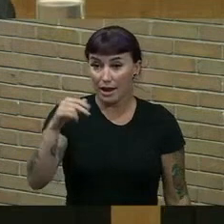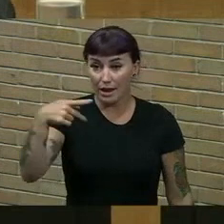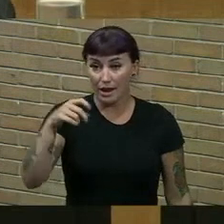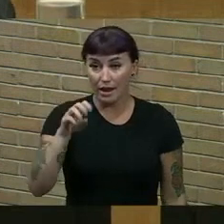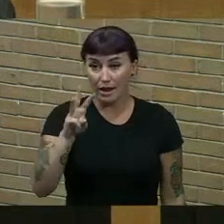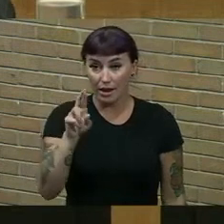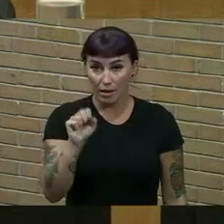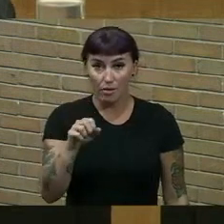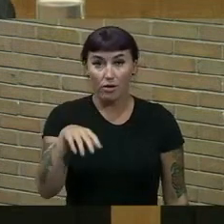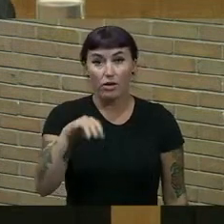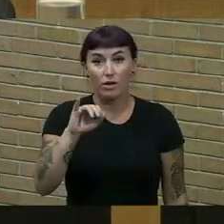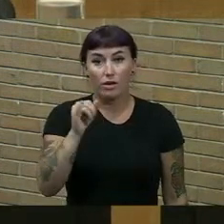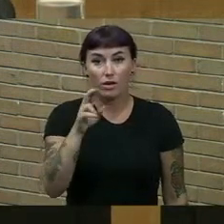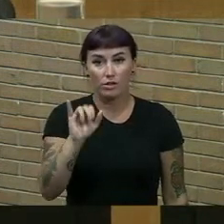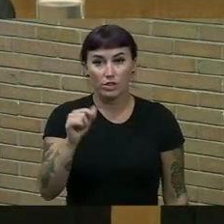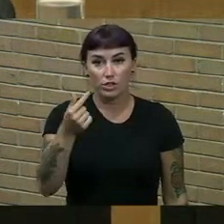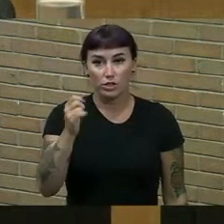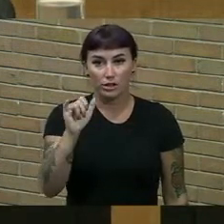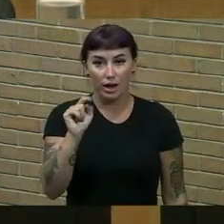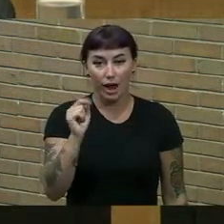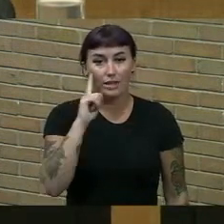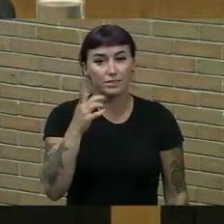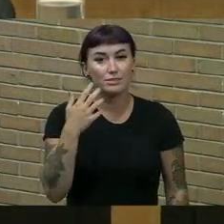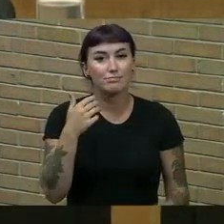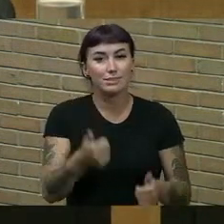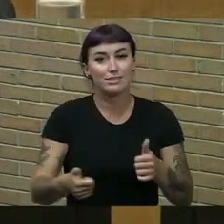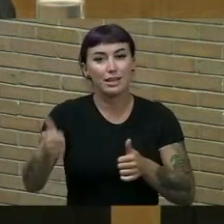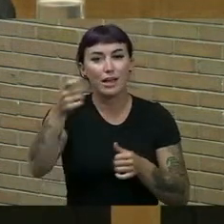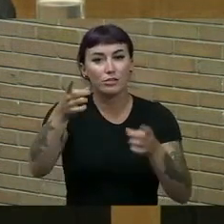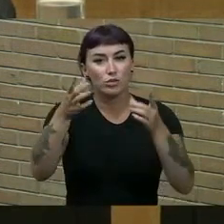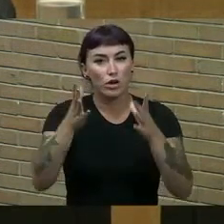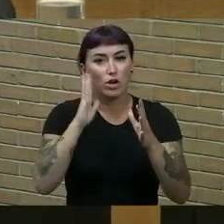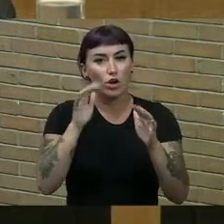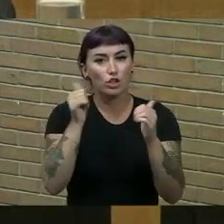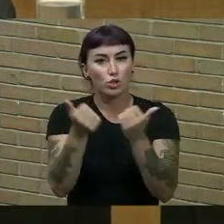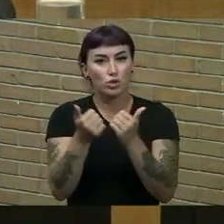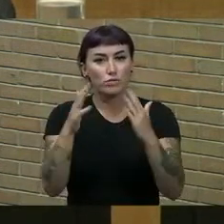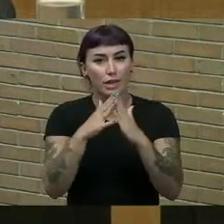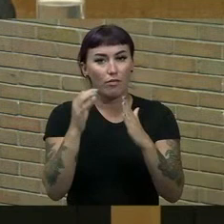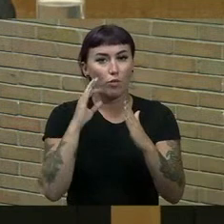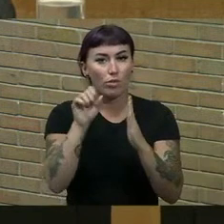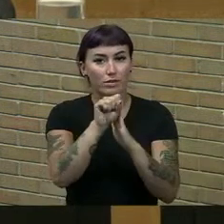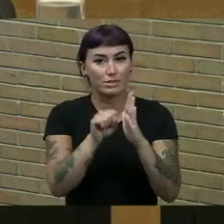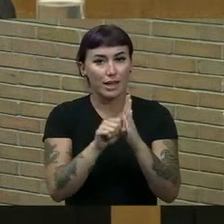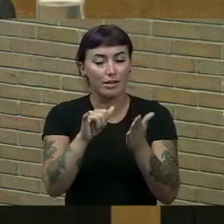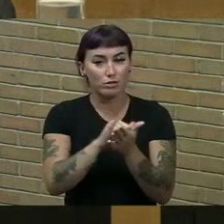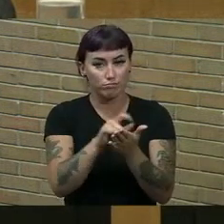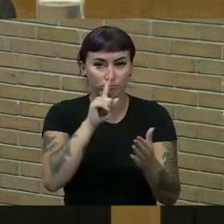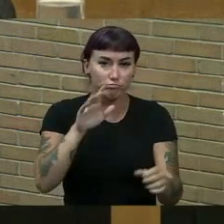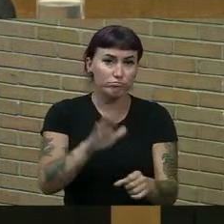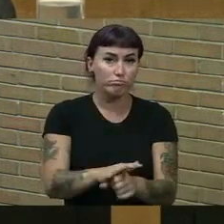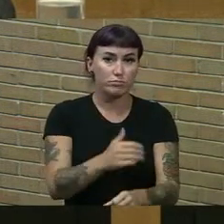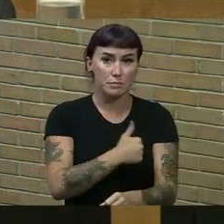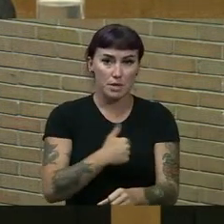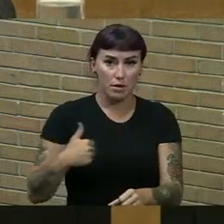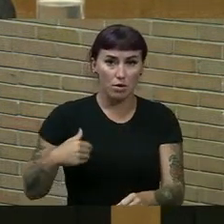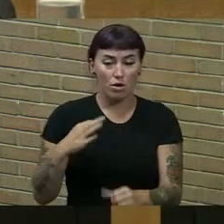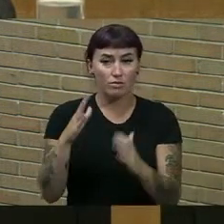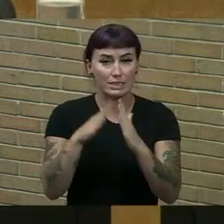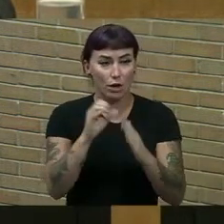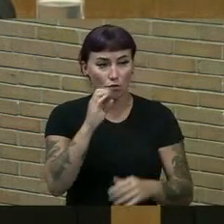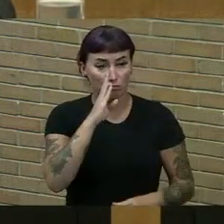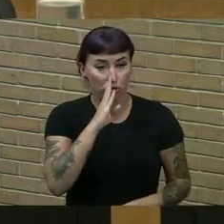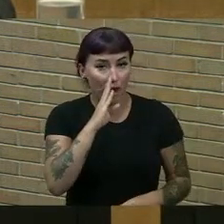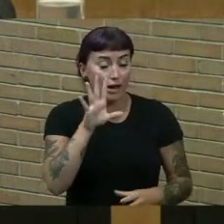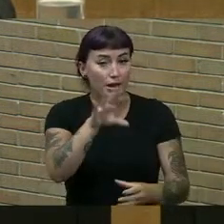and Jerry Geist, Executive Director of the Association of Towns of the State of New York, confirming the membership of the town of